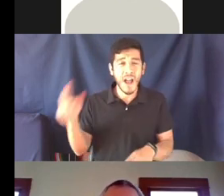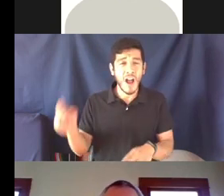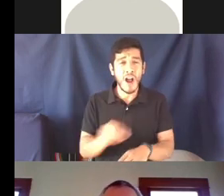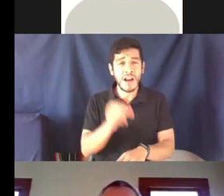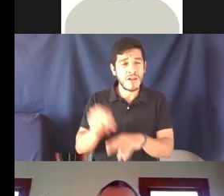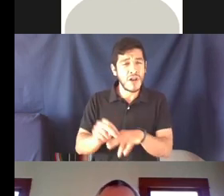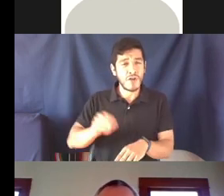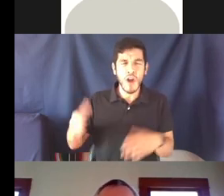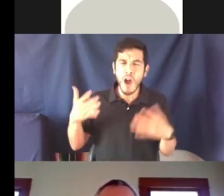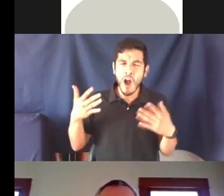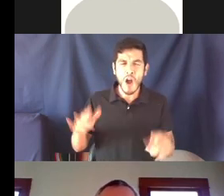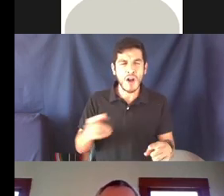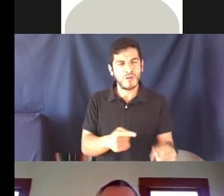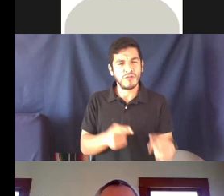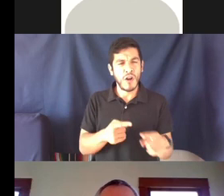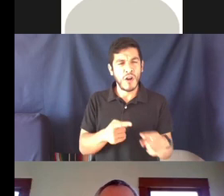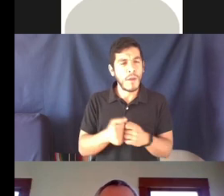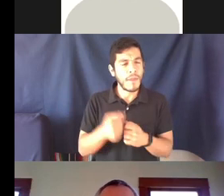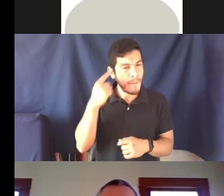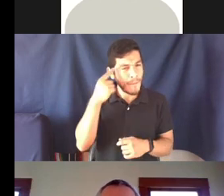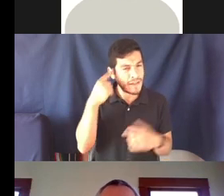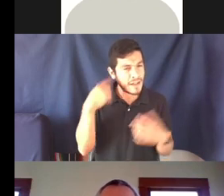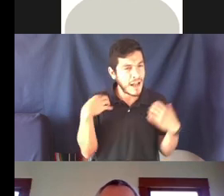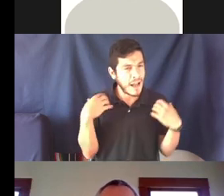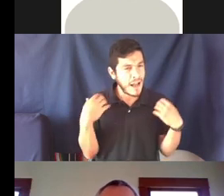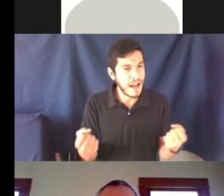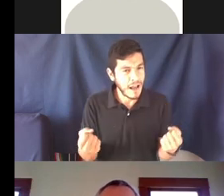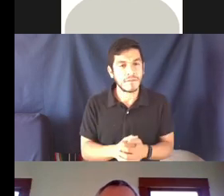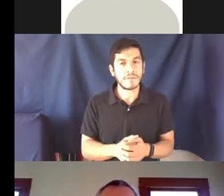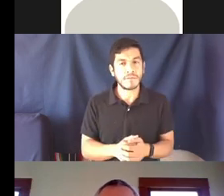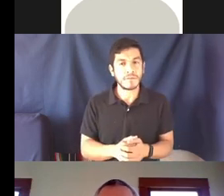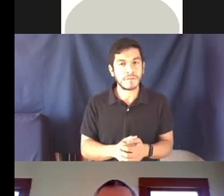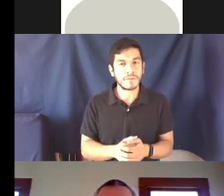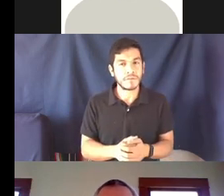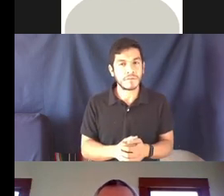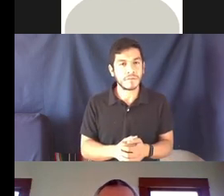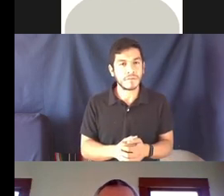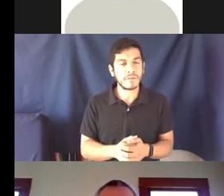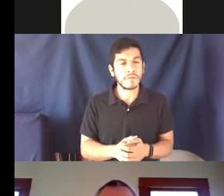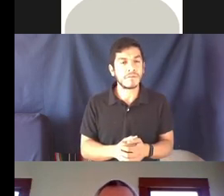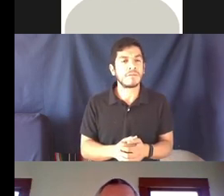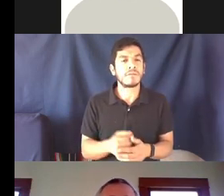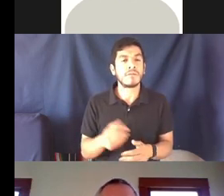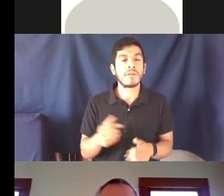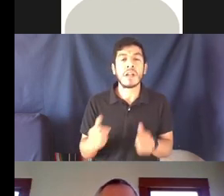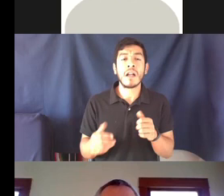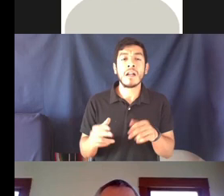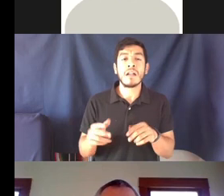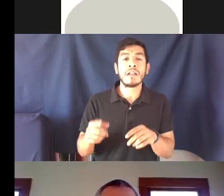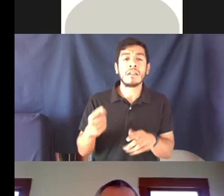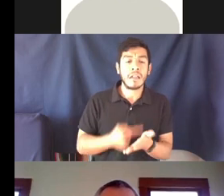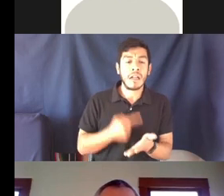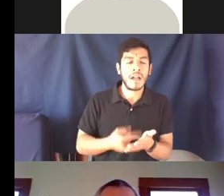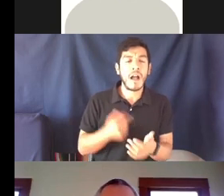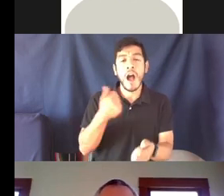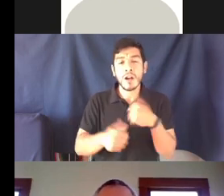And this unfortunately, ramped that up, maybe sometimes under some home conditions that were